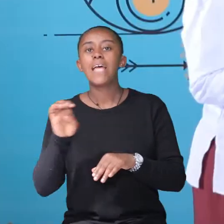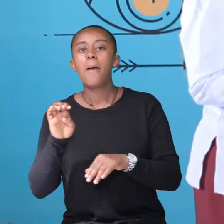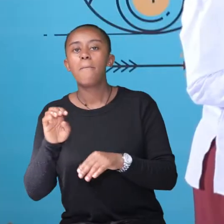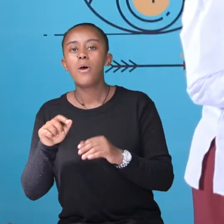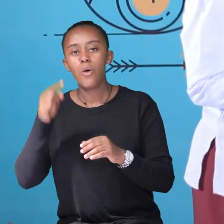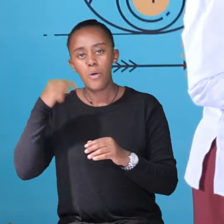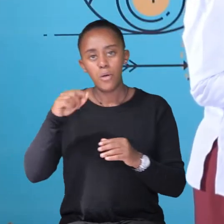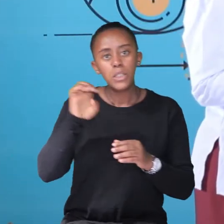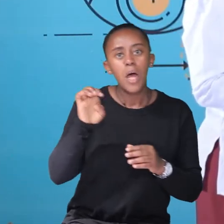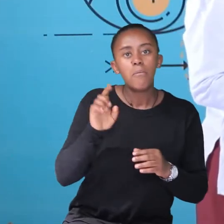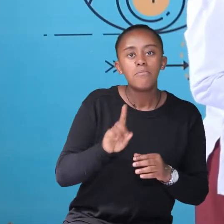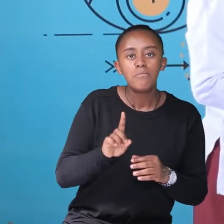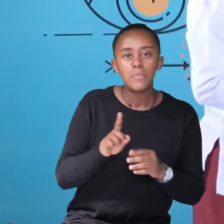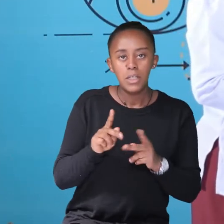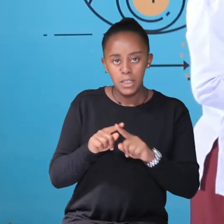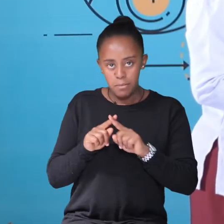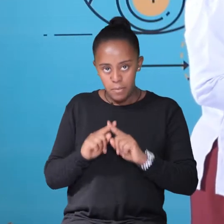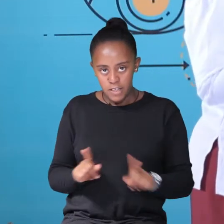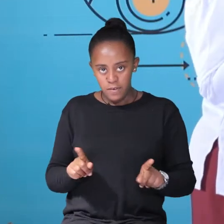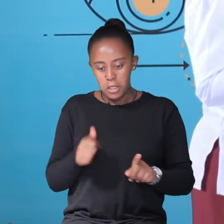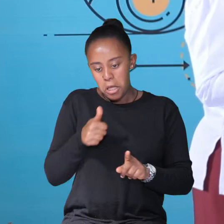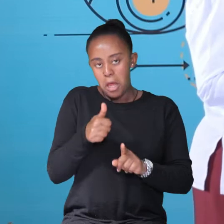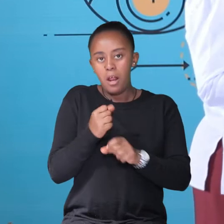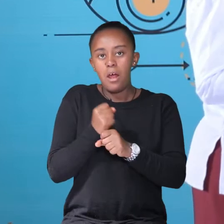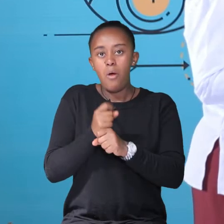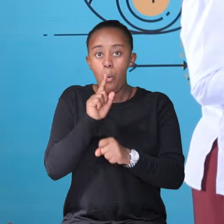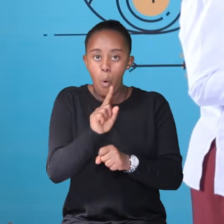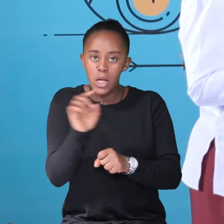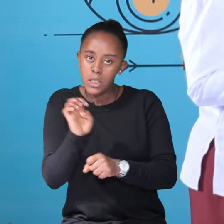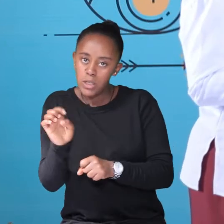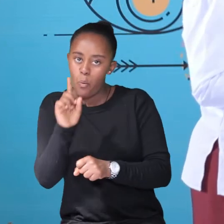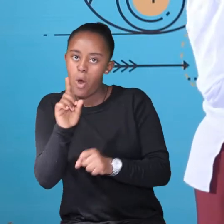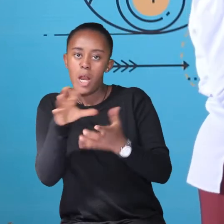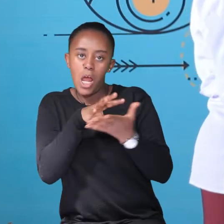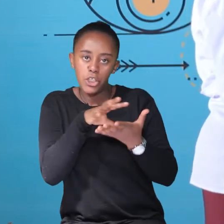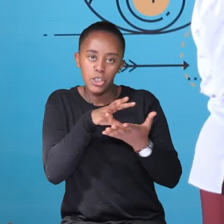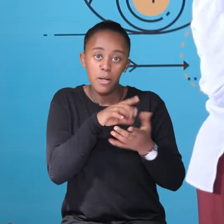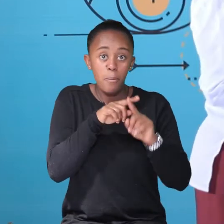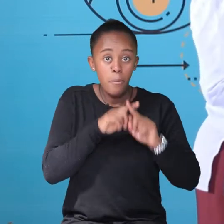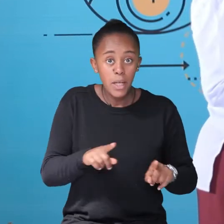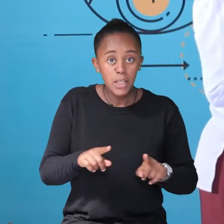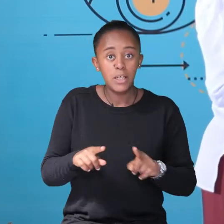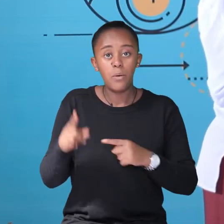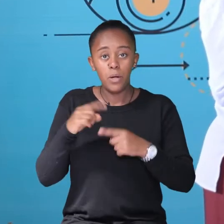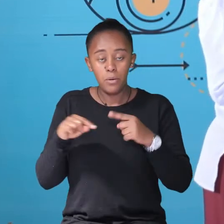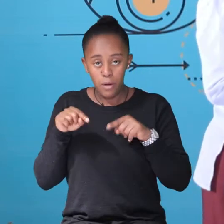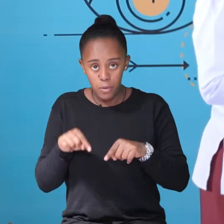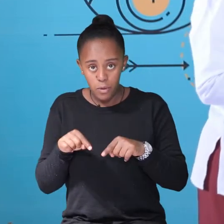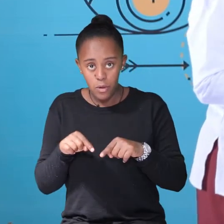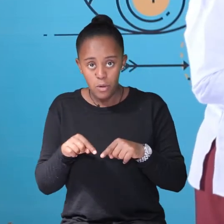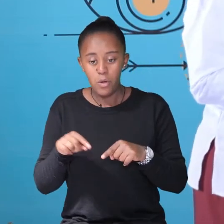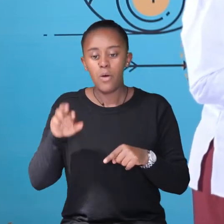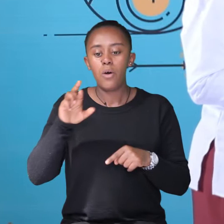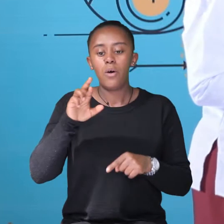know that enzymes are specific in their action. One enzyme for one reaction. But when we come to